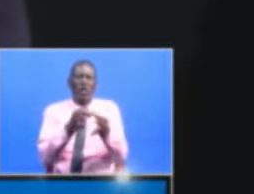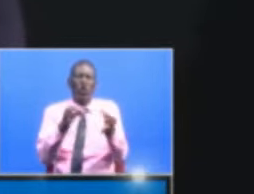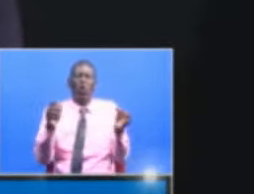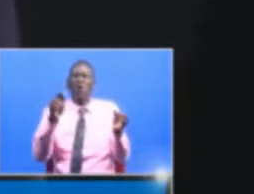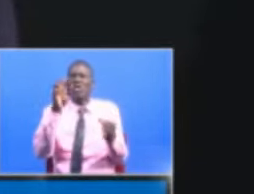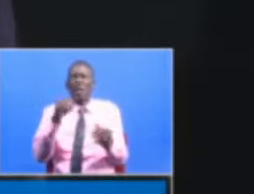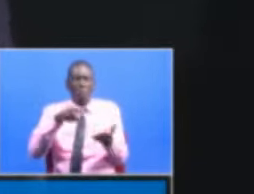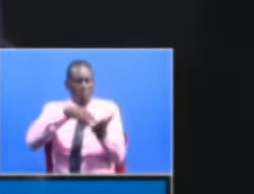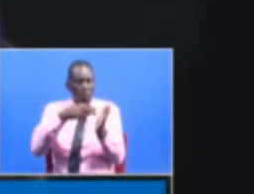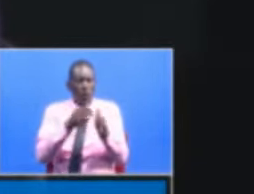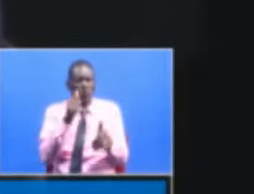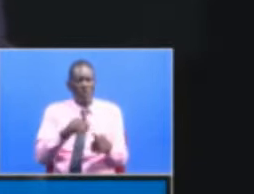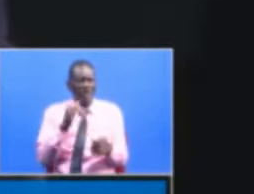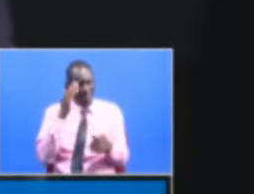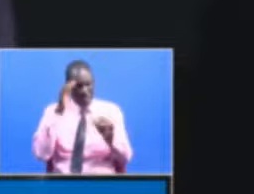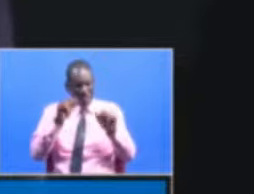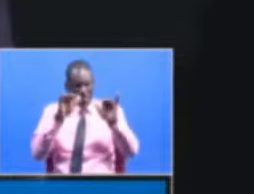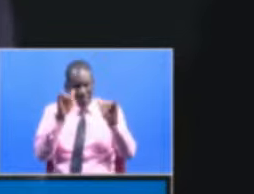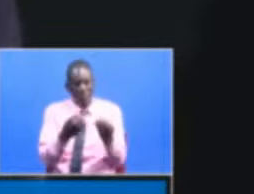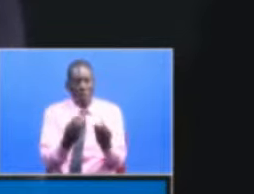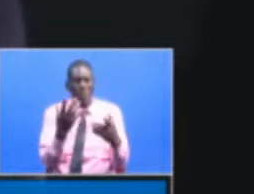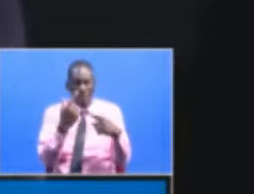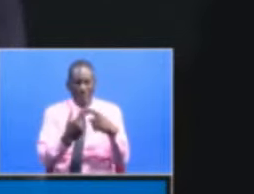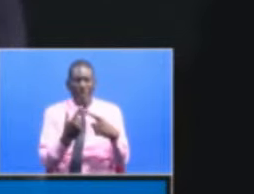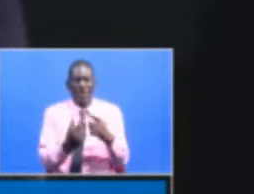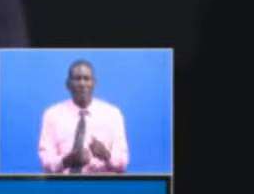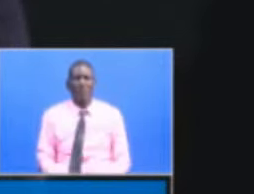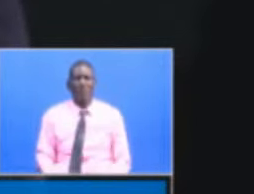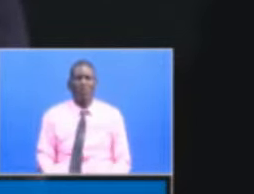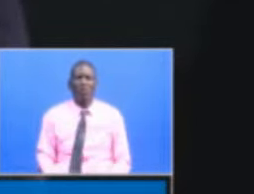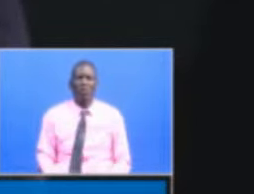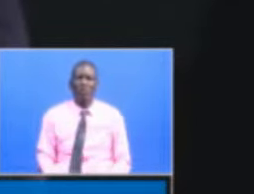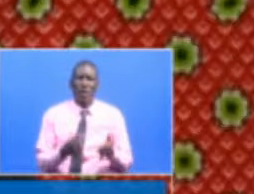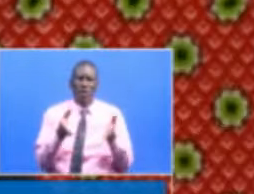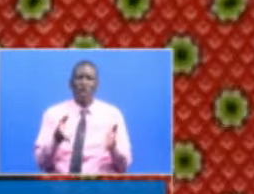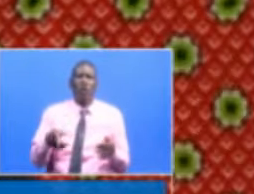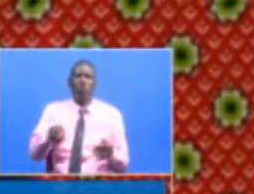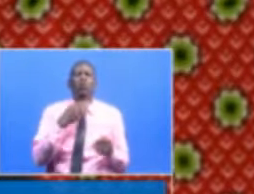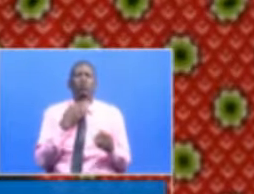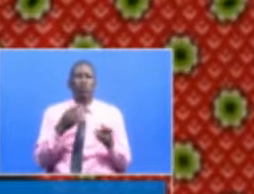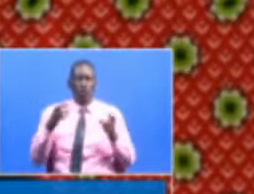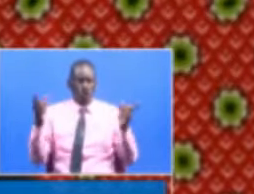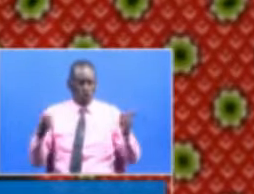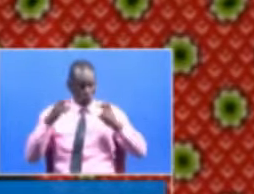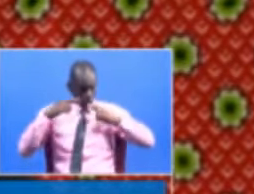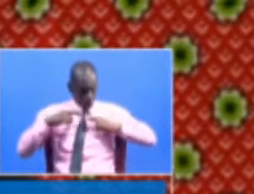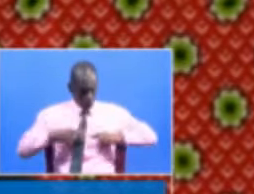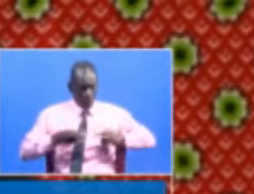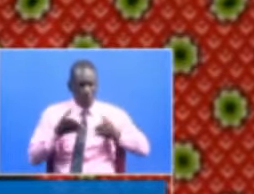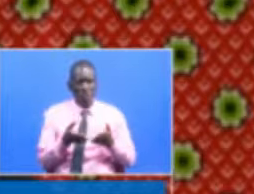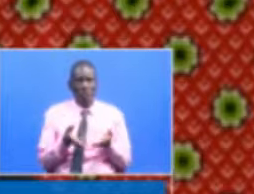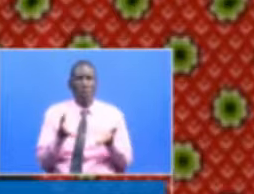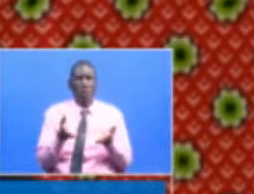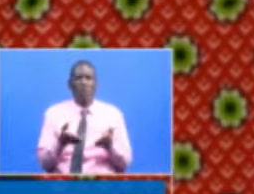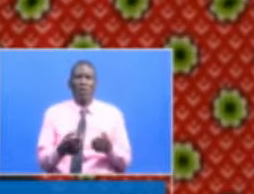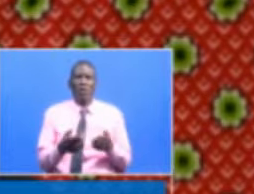I think will stay for too many years. Great. So we'd like to take a short commercial break at this point. I should